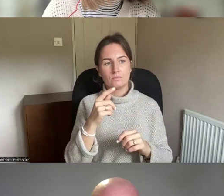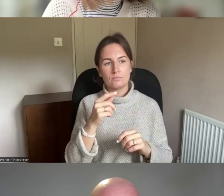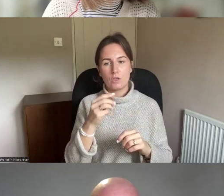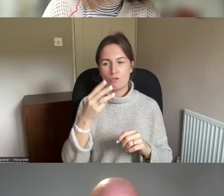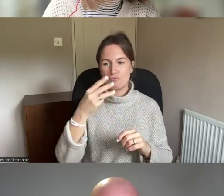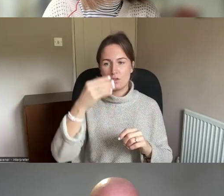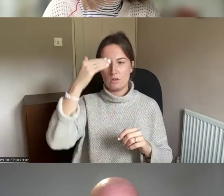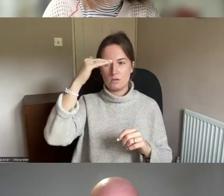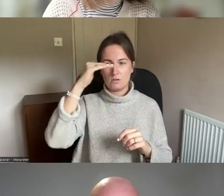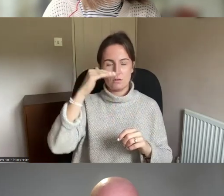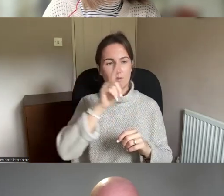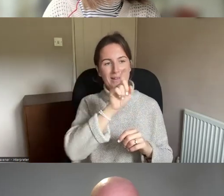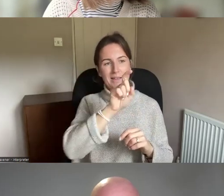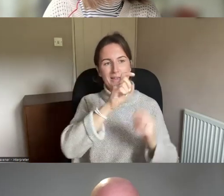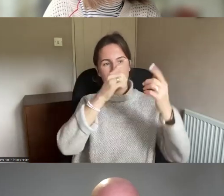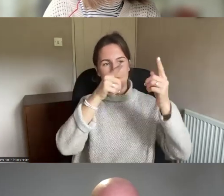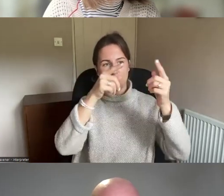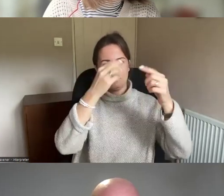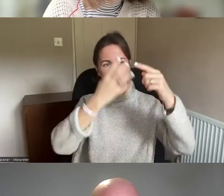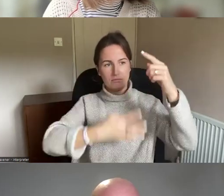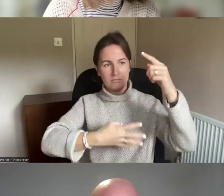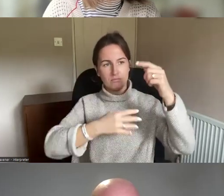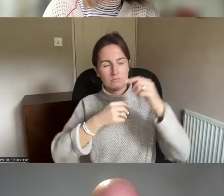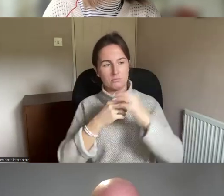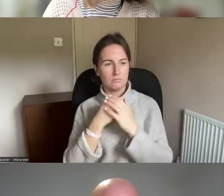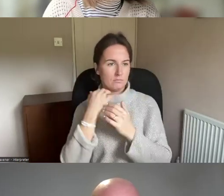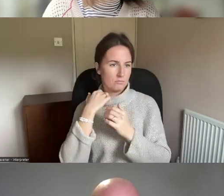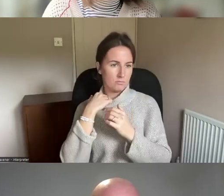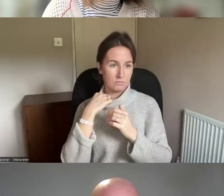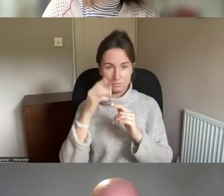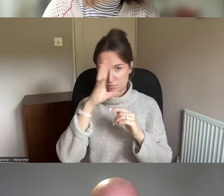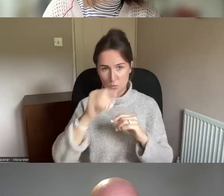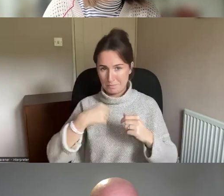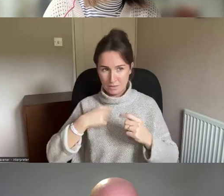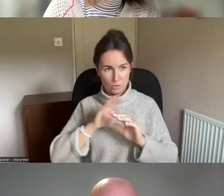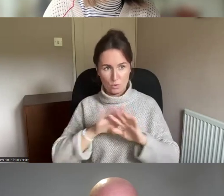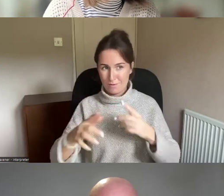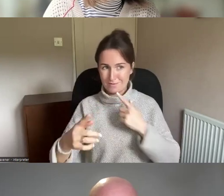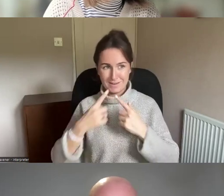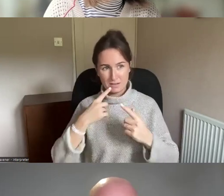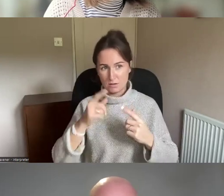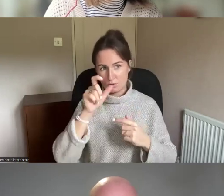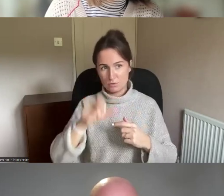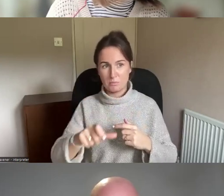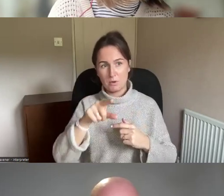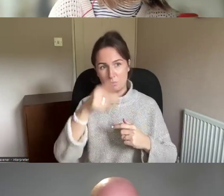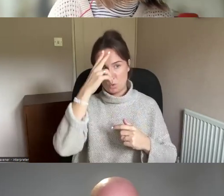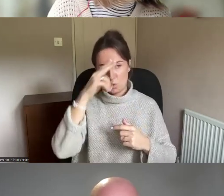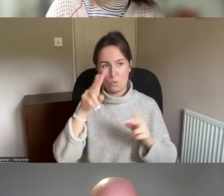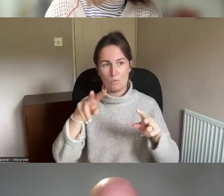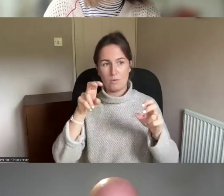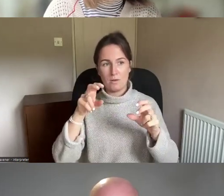button in the corner. I'm not a data person, but it is the hamburger button. That's one of